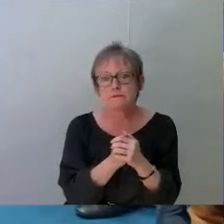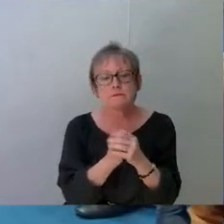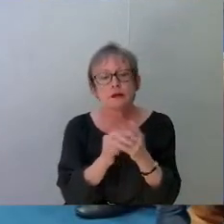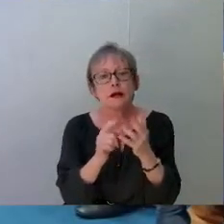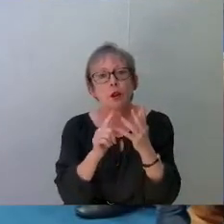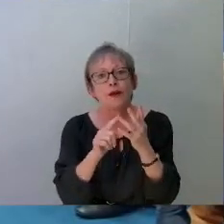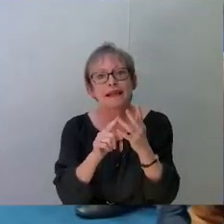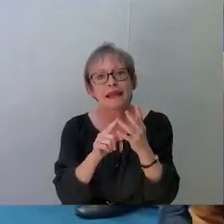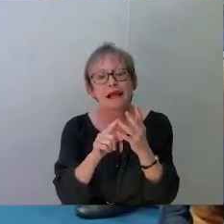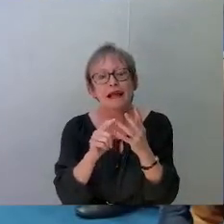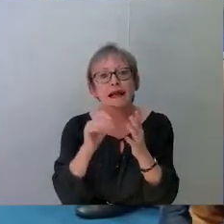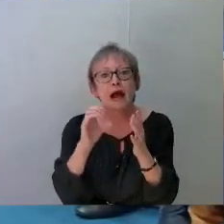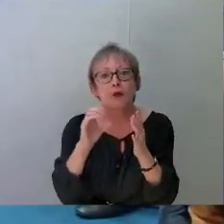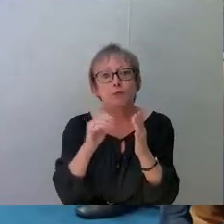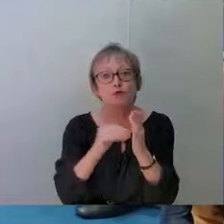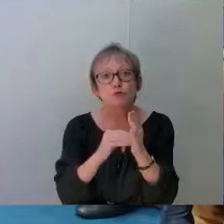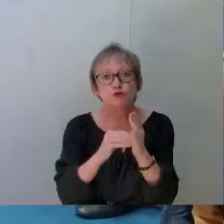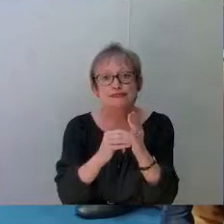Ioannis Ragoussis.